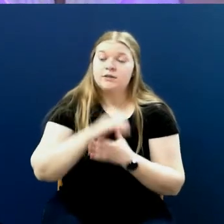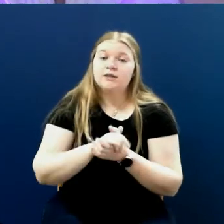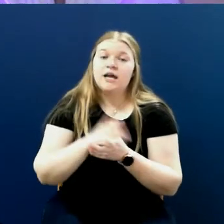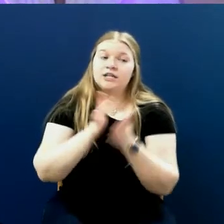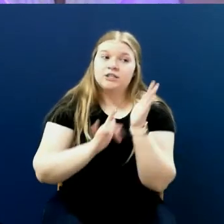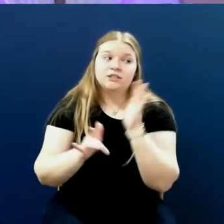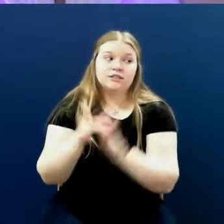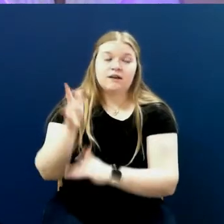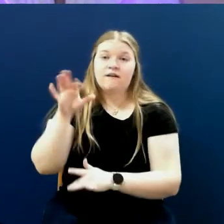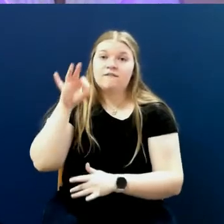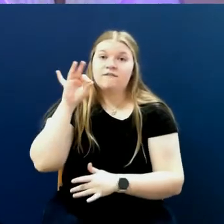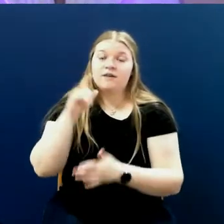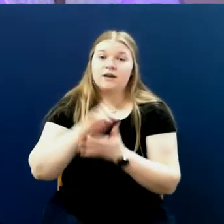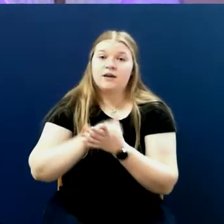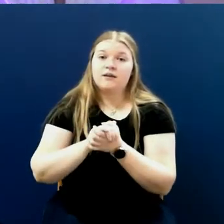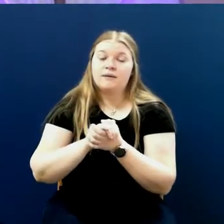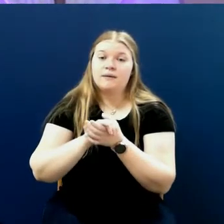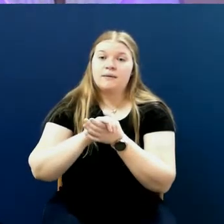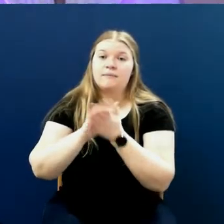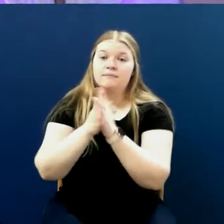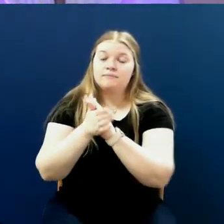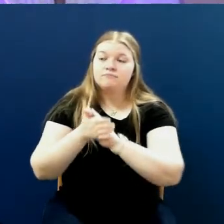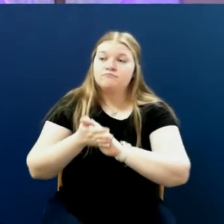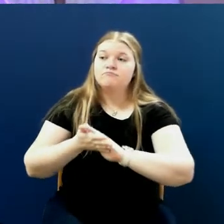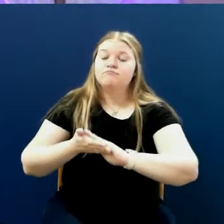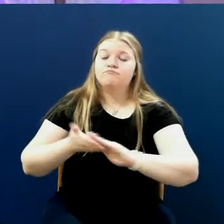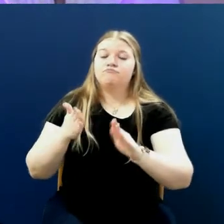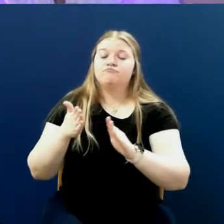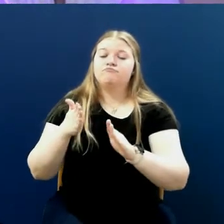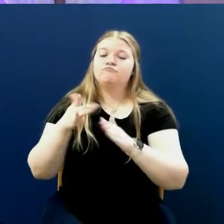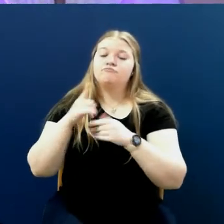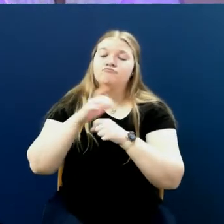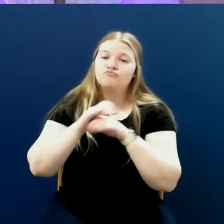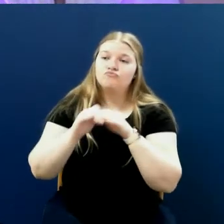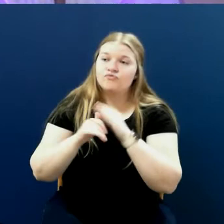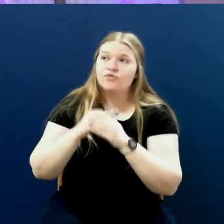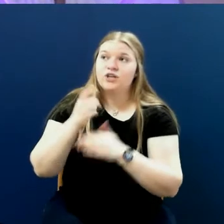I find peace and comfort in you.